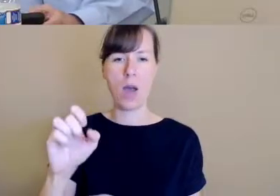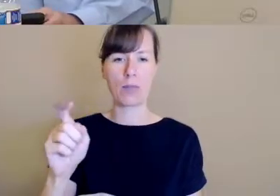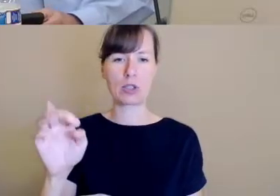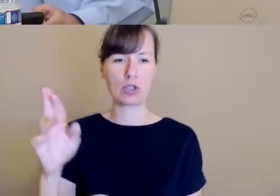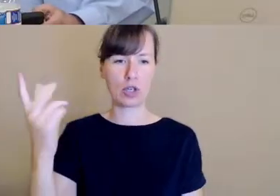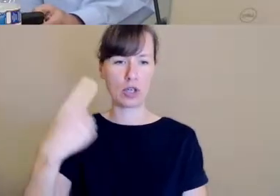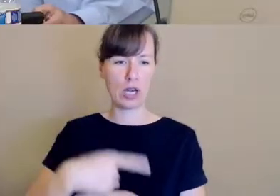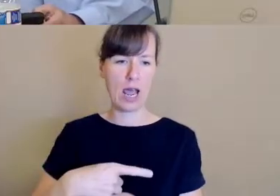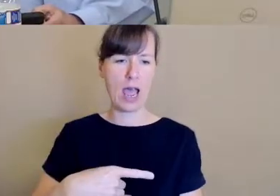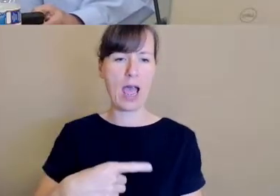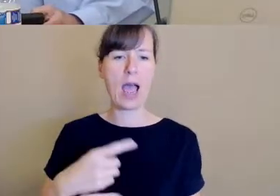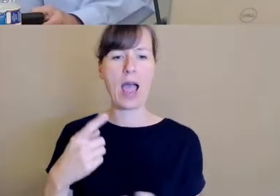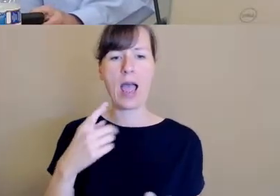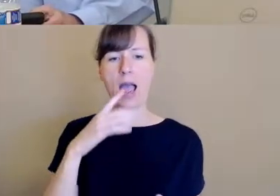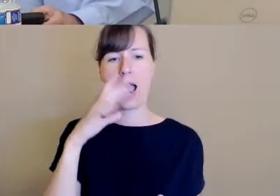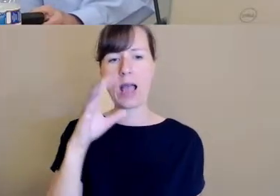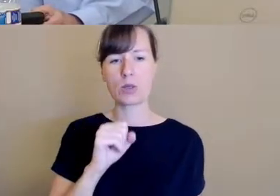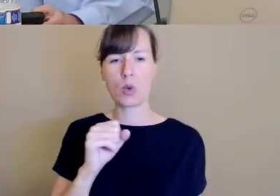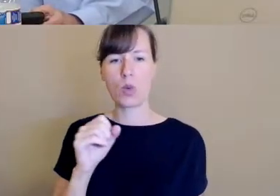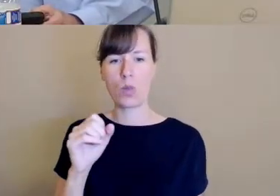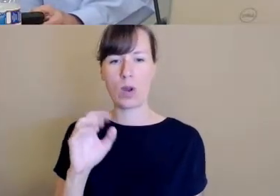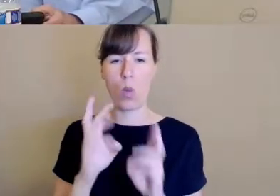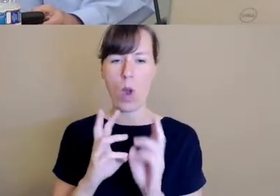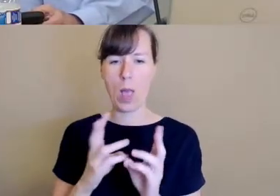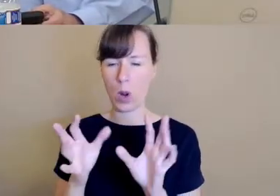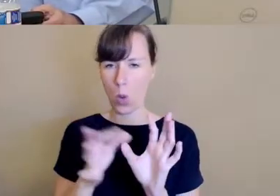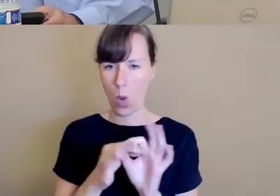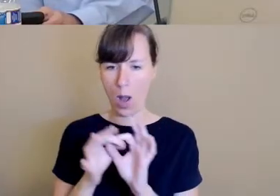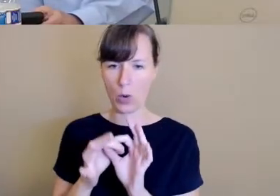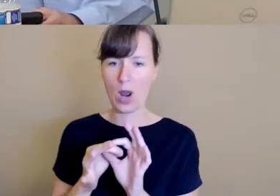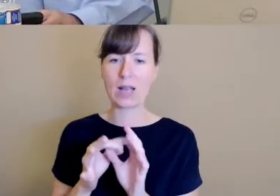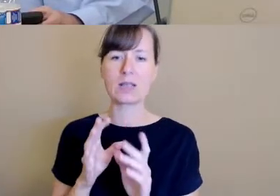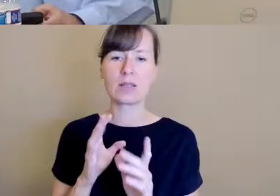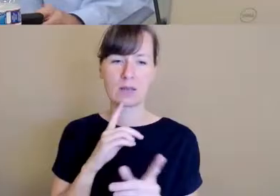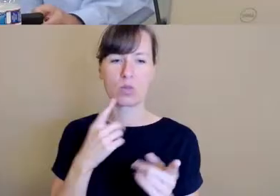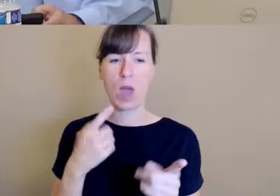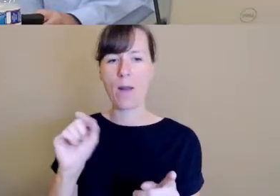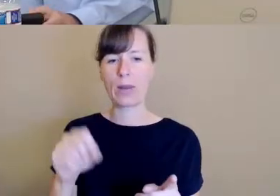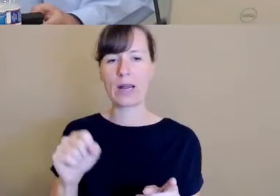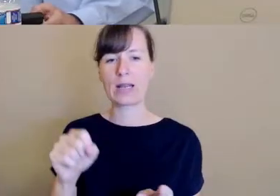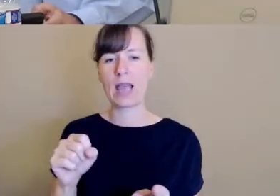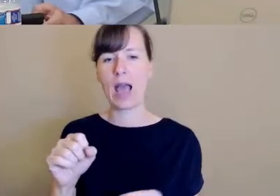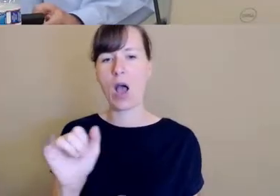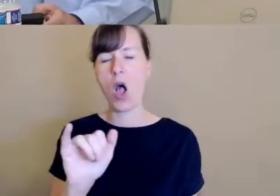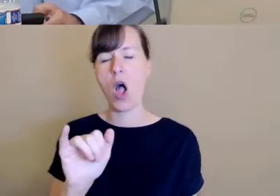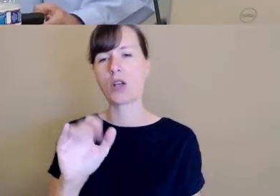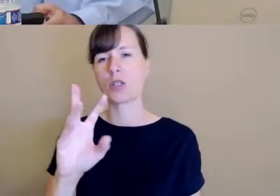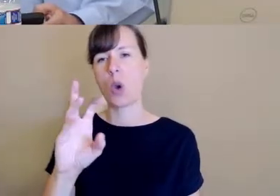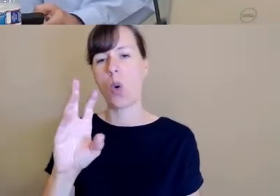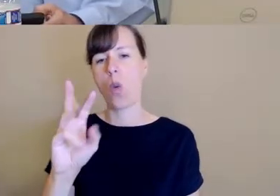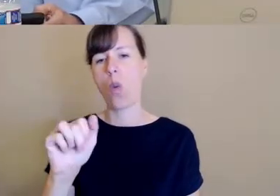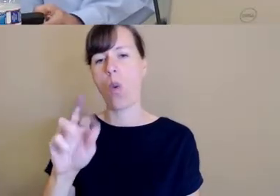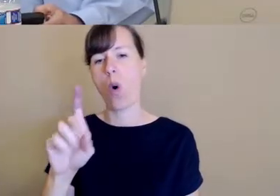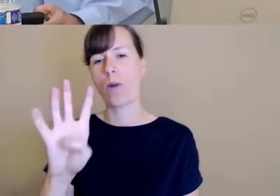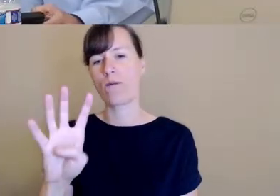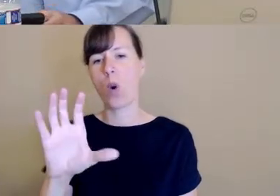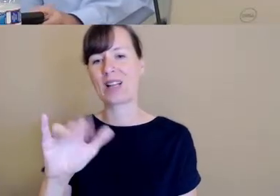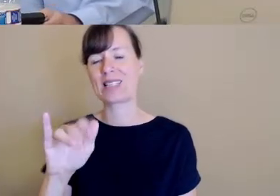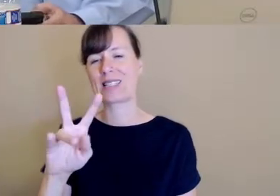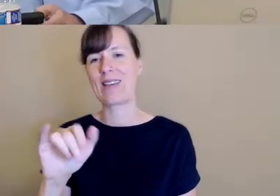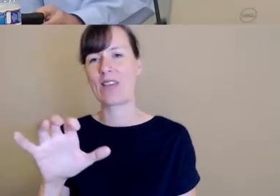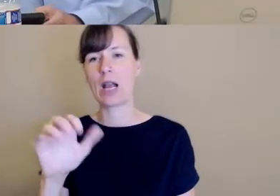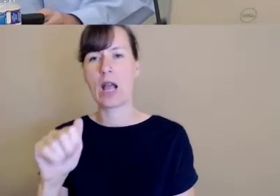Likewise, the Ward 4 Civic Association has a community day event on Saturday from 12 to 2, and that's at Boyd